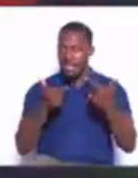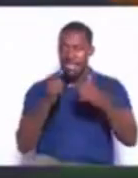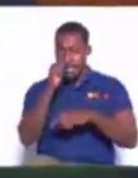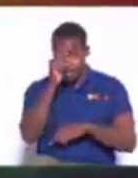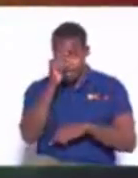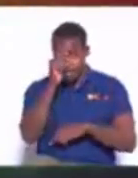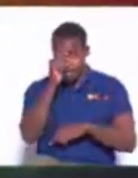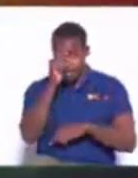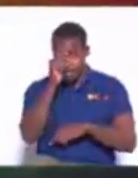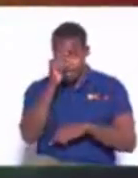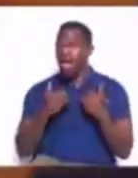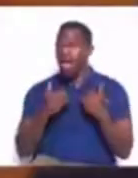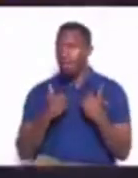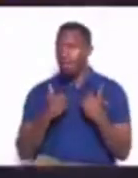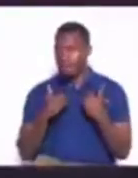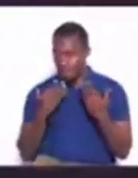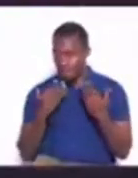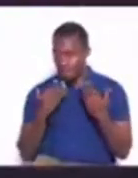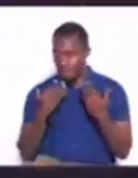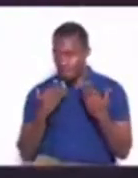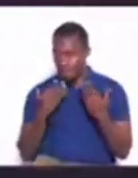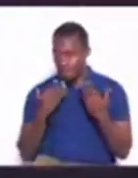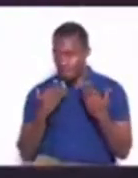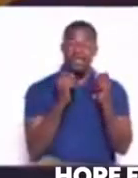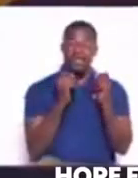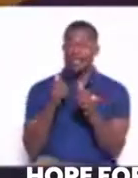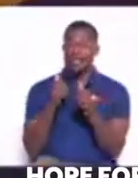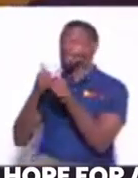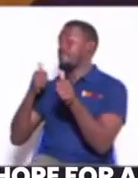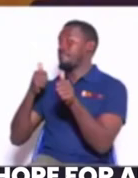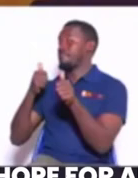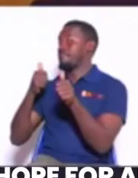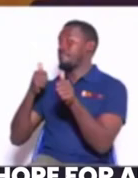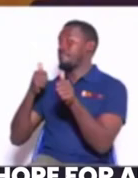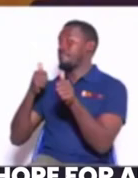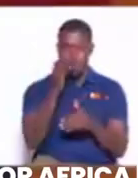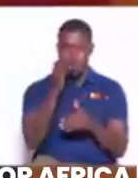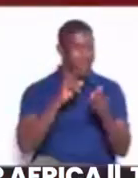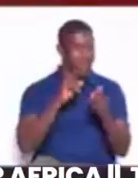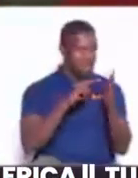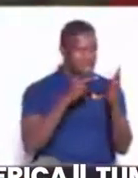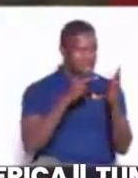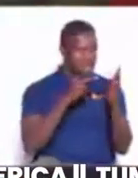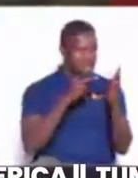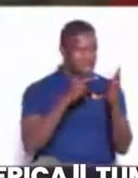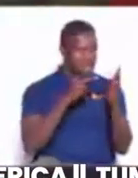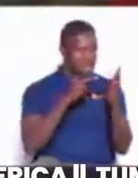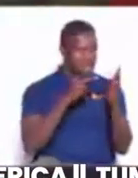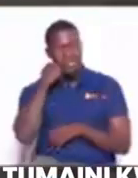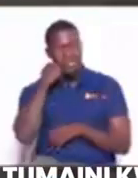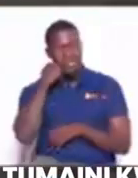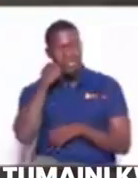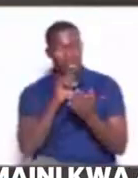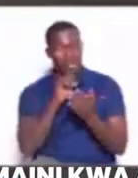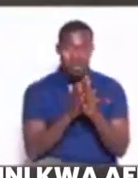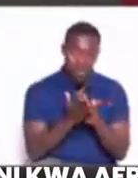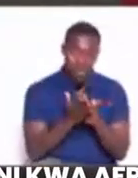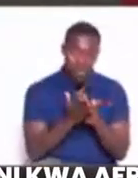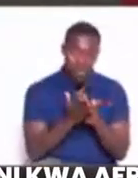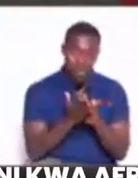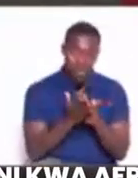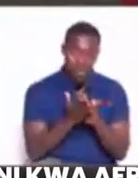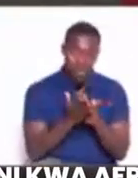against God that brings sickness, sorrow, suffering, and death. If you want to live a life